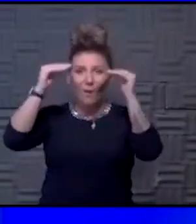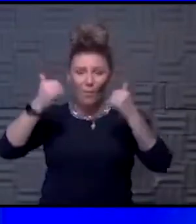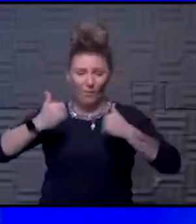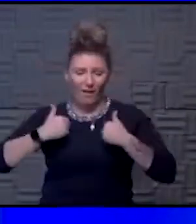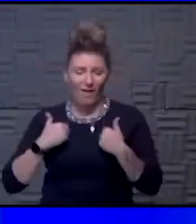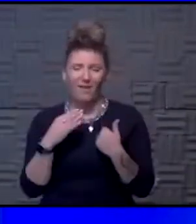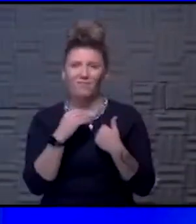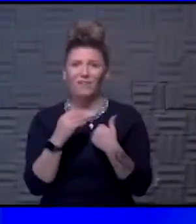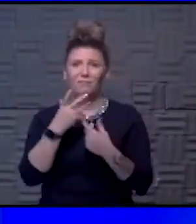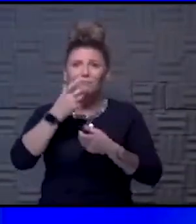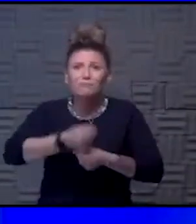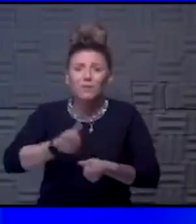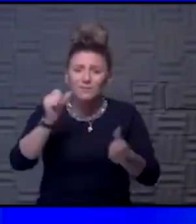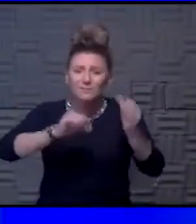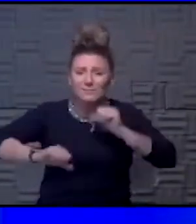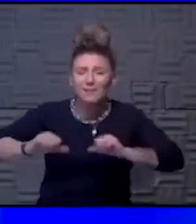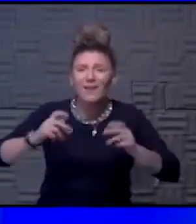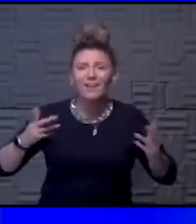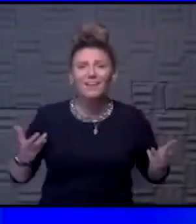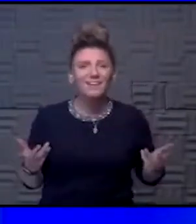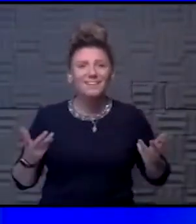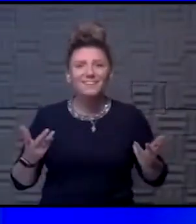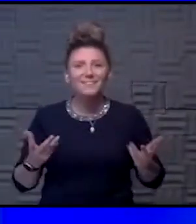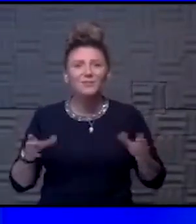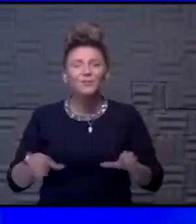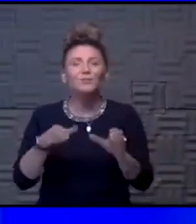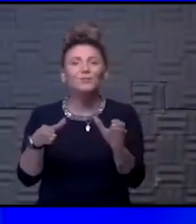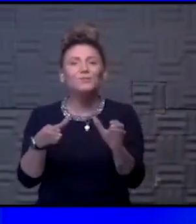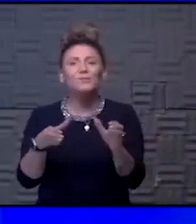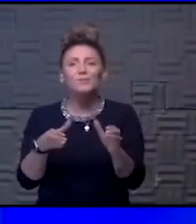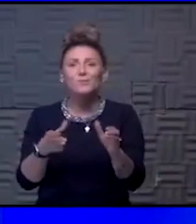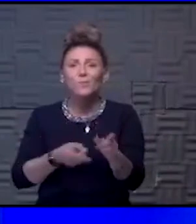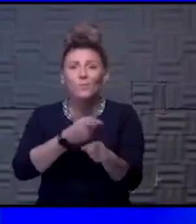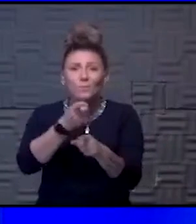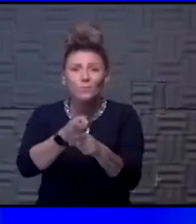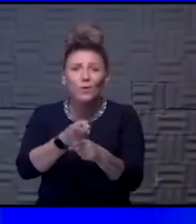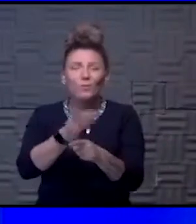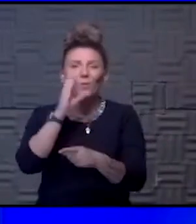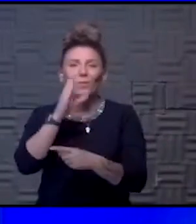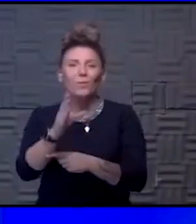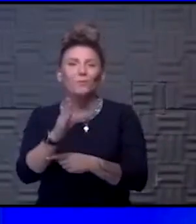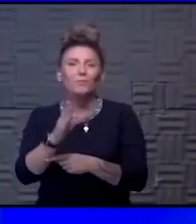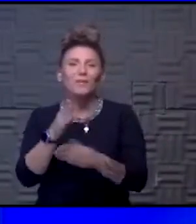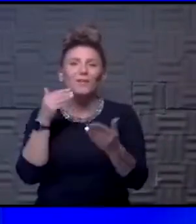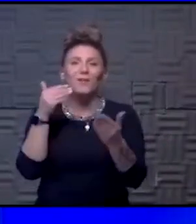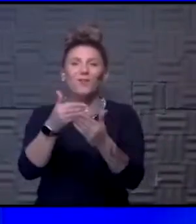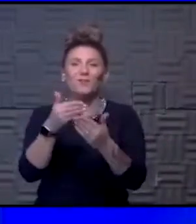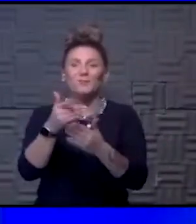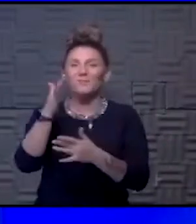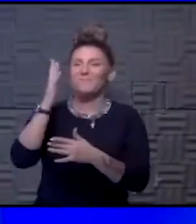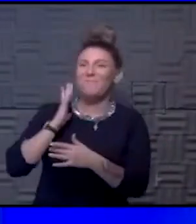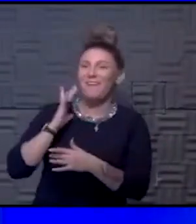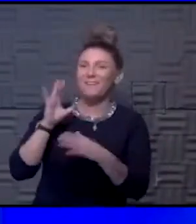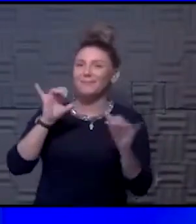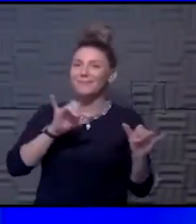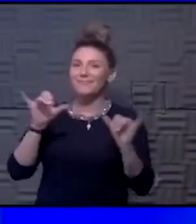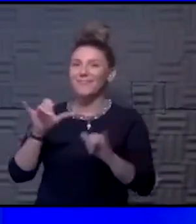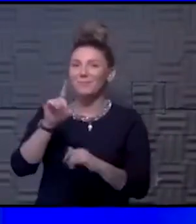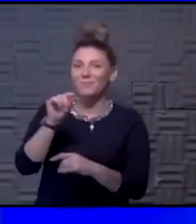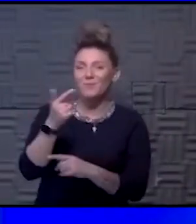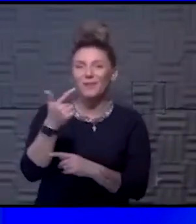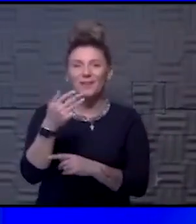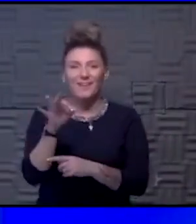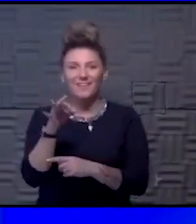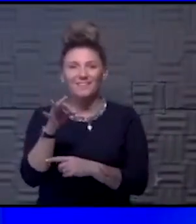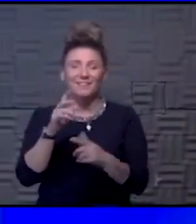trust in the science and do what's right, it will be much closer again to 2019 than it was 2020. It's just going to take baby